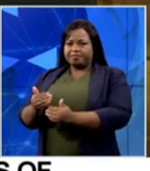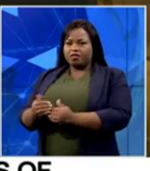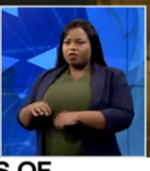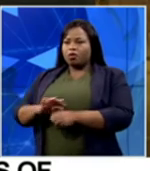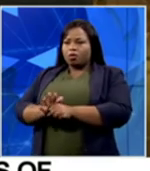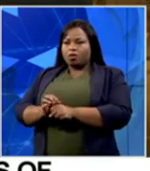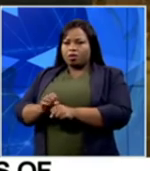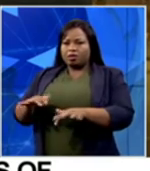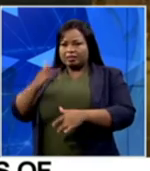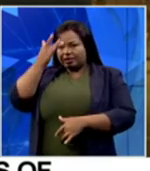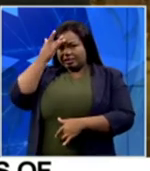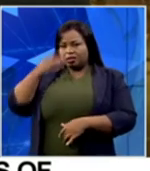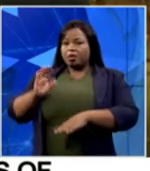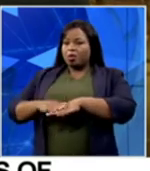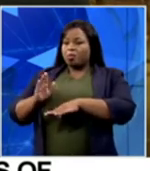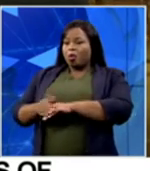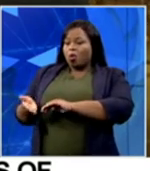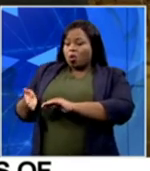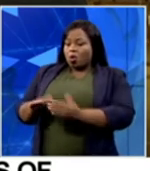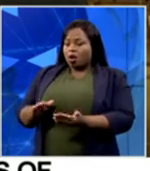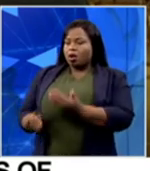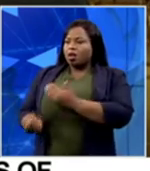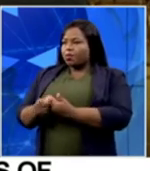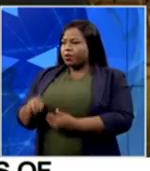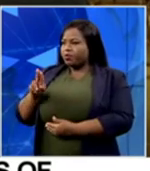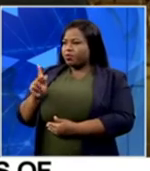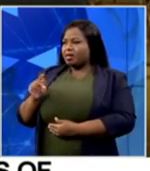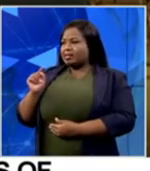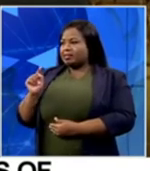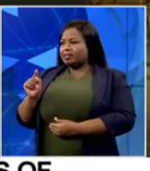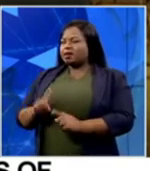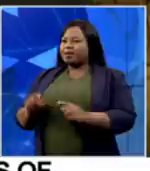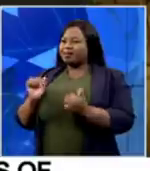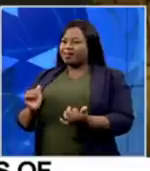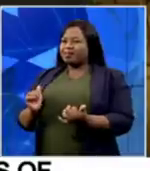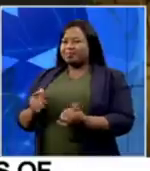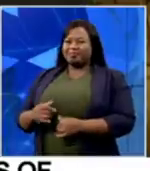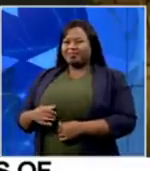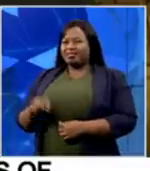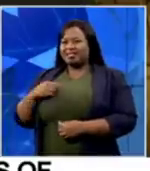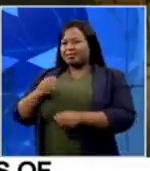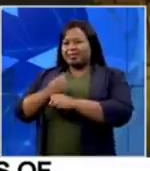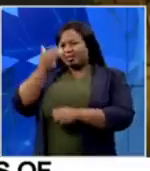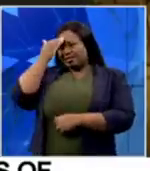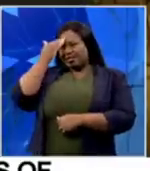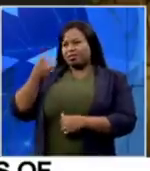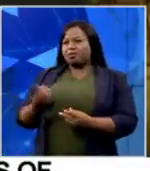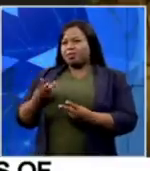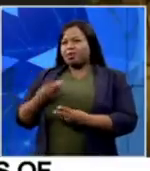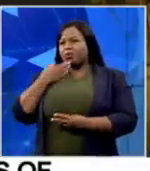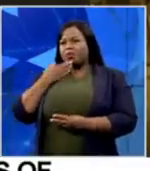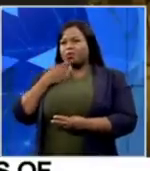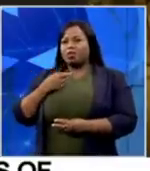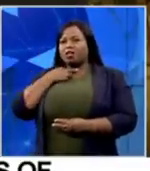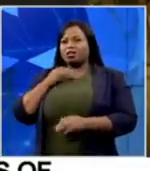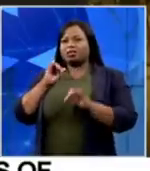COVID-19, so there are a lot more cases in the UK. And so from that perspective, it doesn't make sense to put people in quarantine when they're coming back from